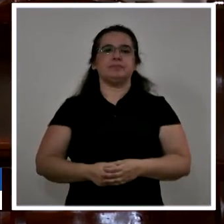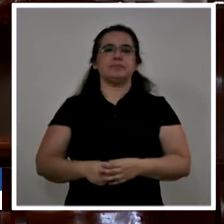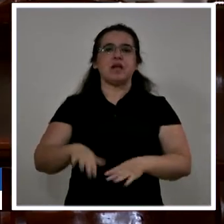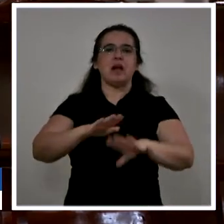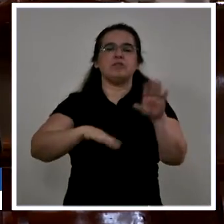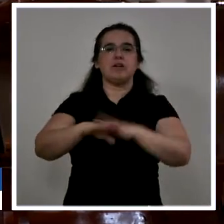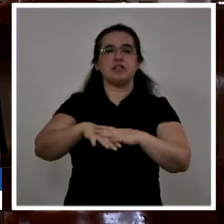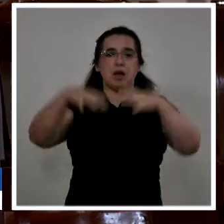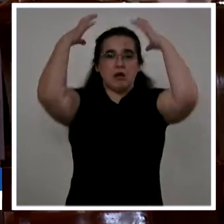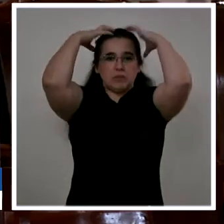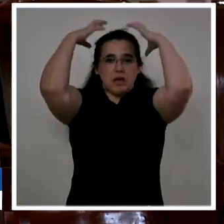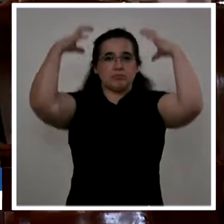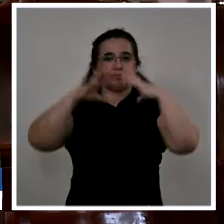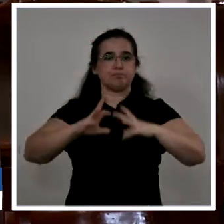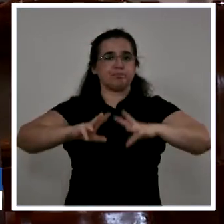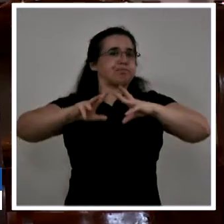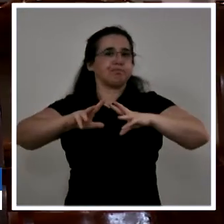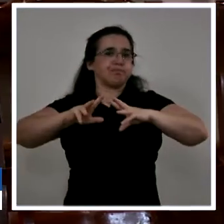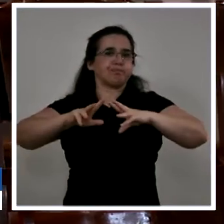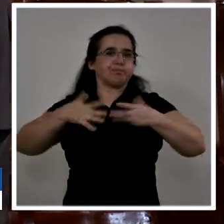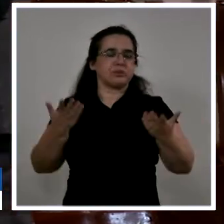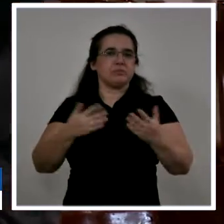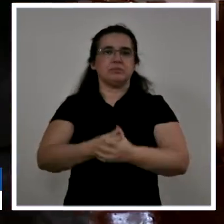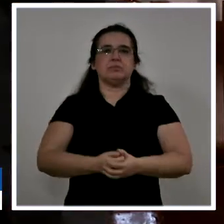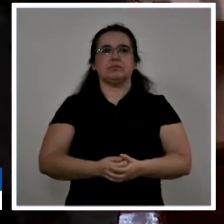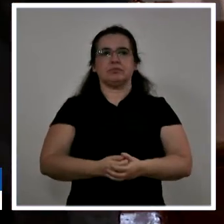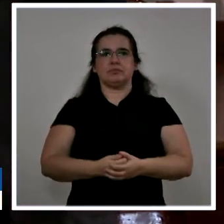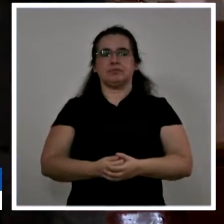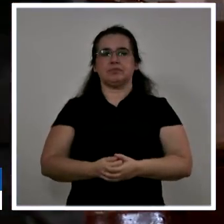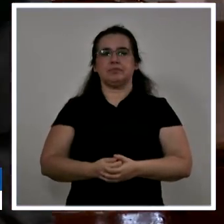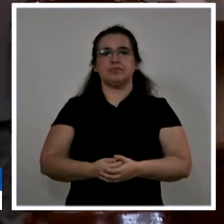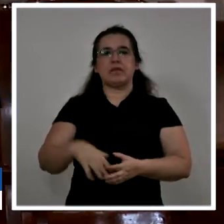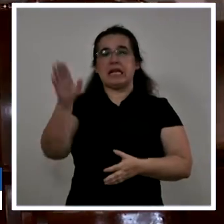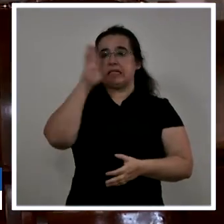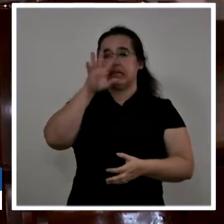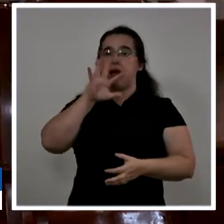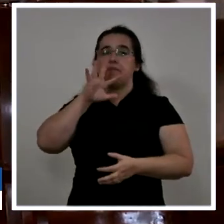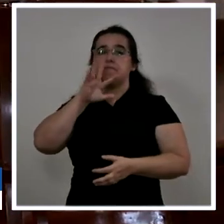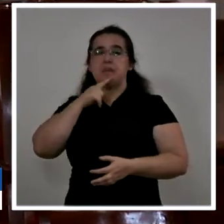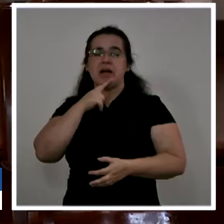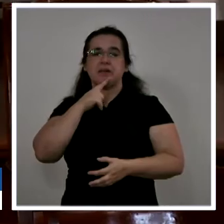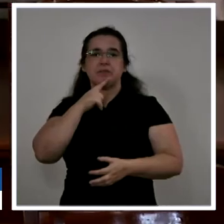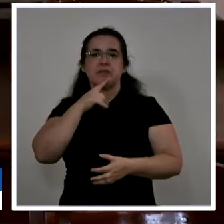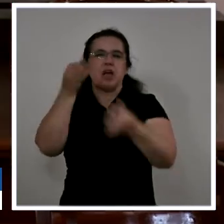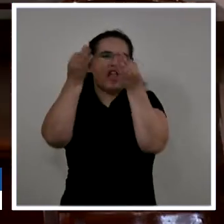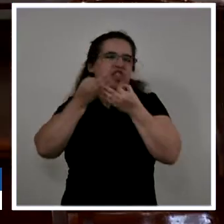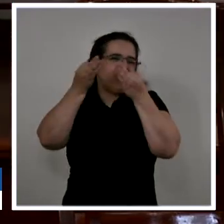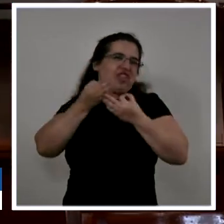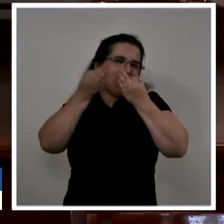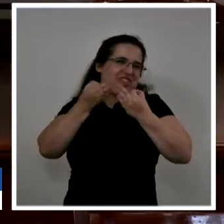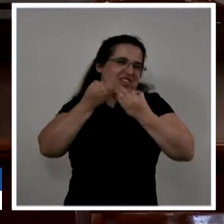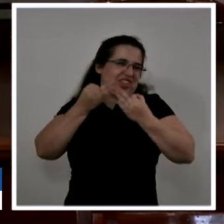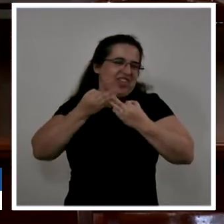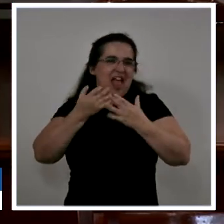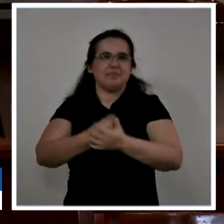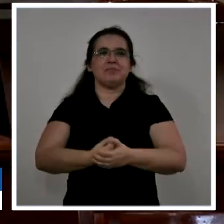o meu hipocampo não cresça tanto como os outros. If I have a mom that licks me a lot, se eu tenho uma mãe que me tratou muito de mim, I have a lot less